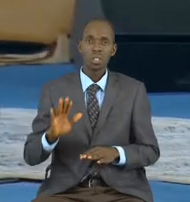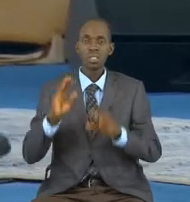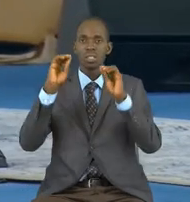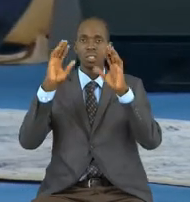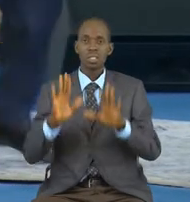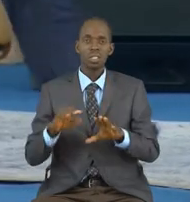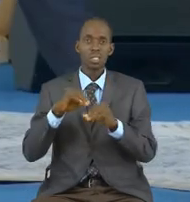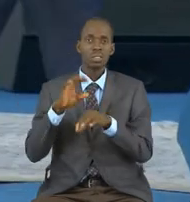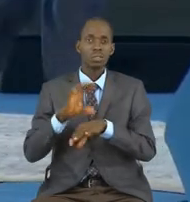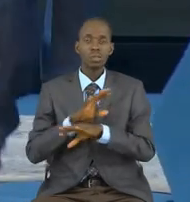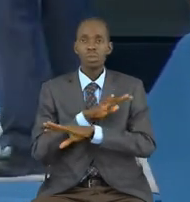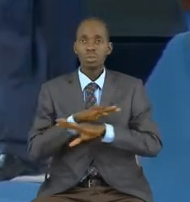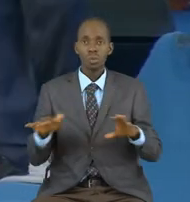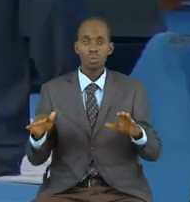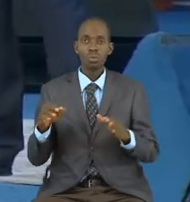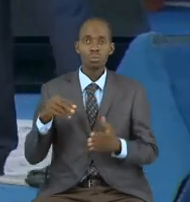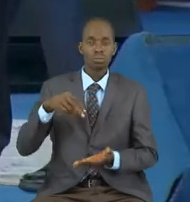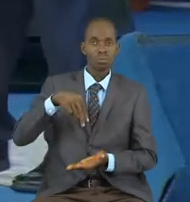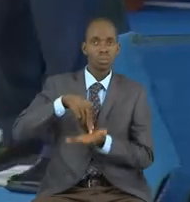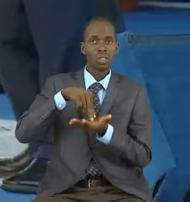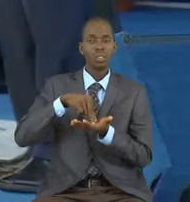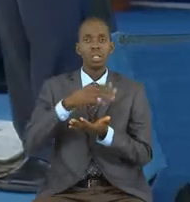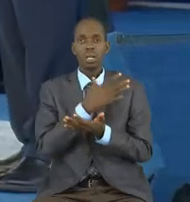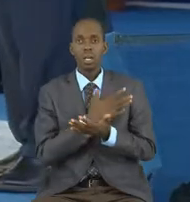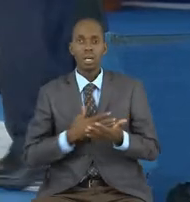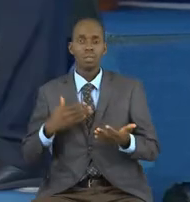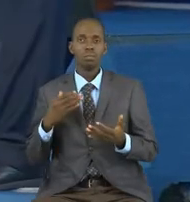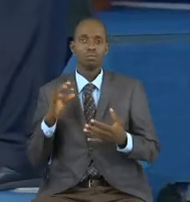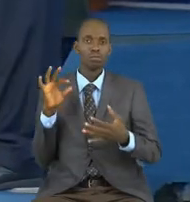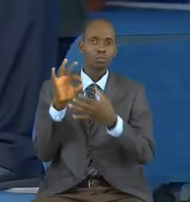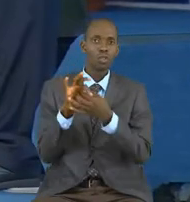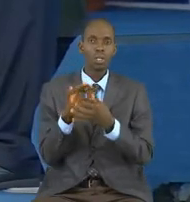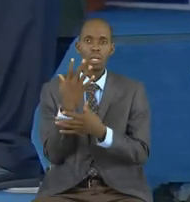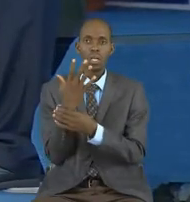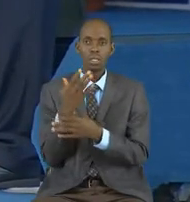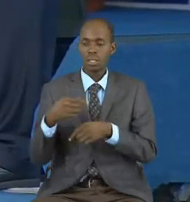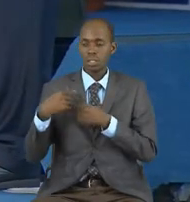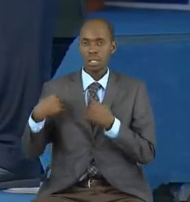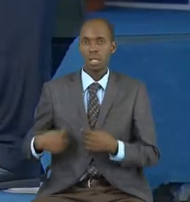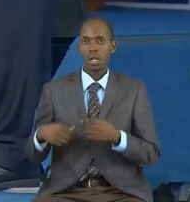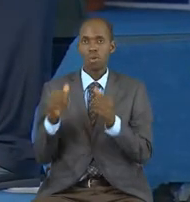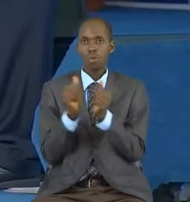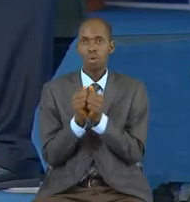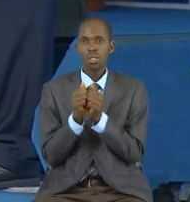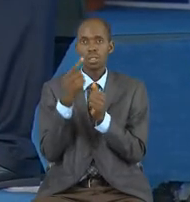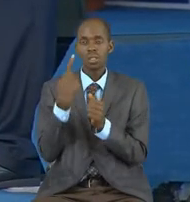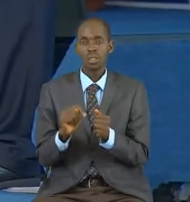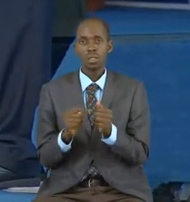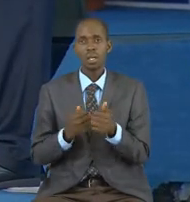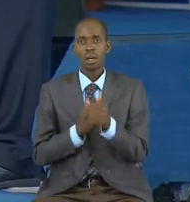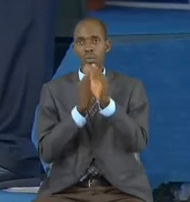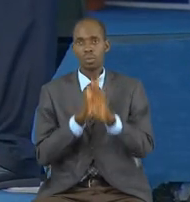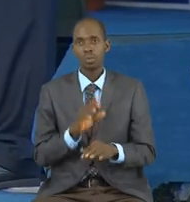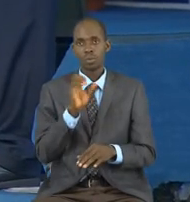not rise up and join hand and join heart with the apostles, the apostles